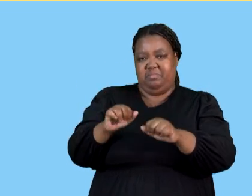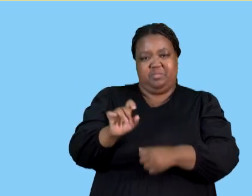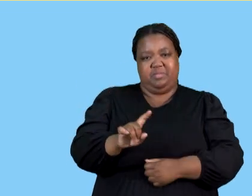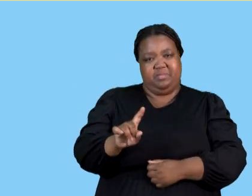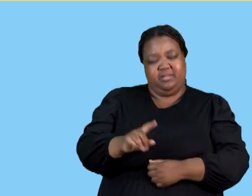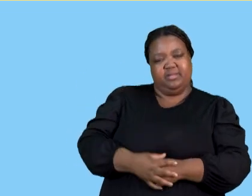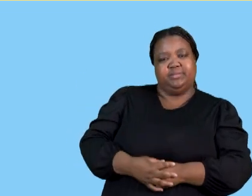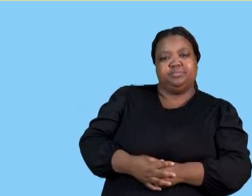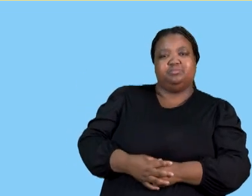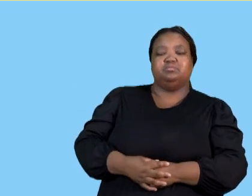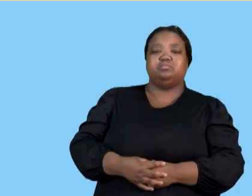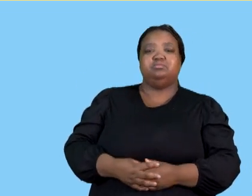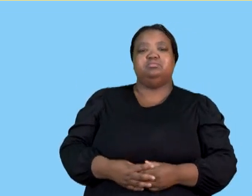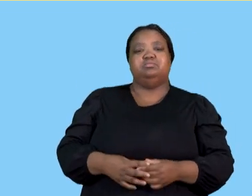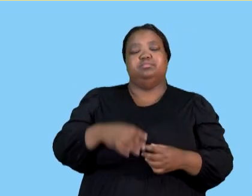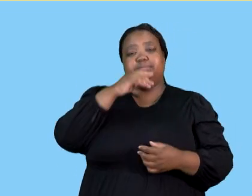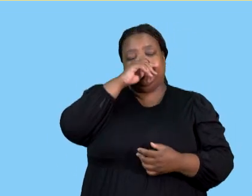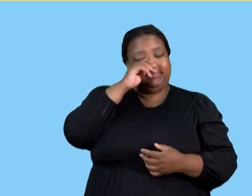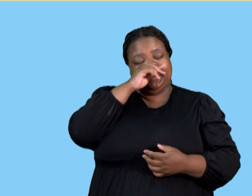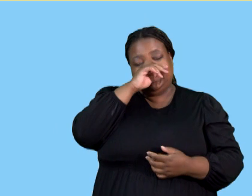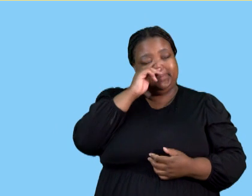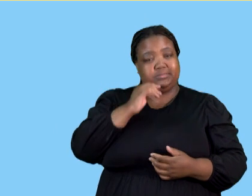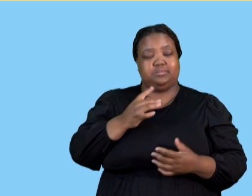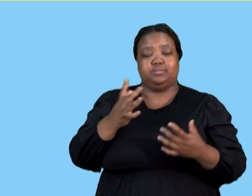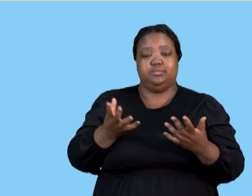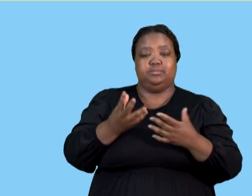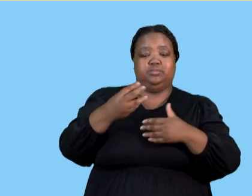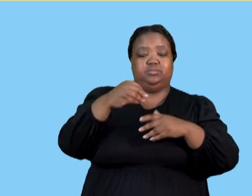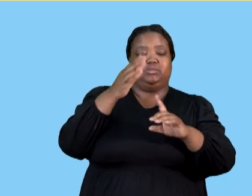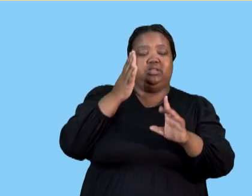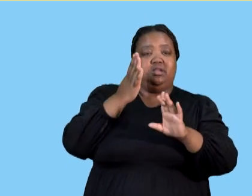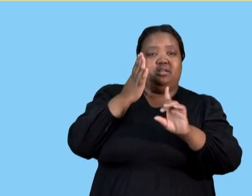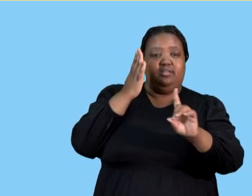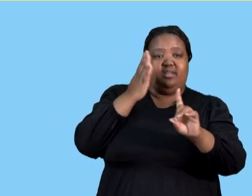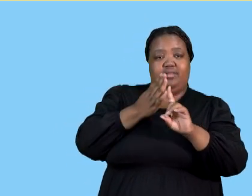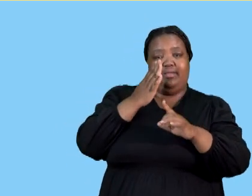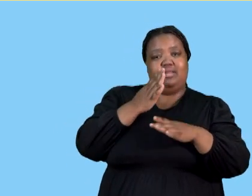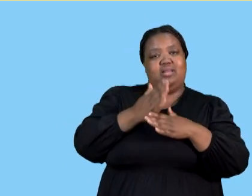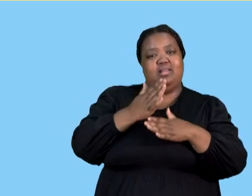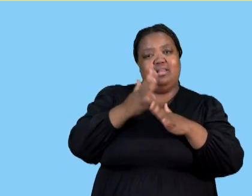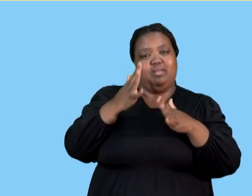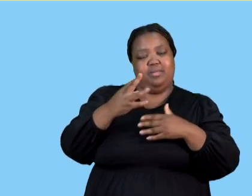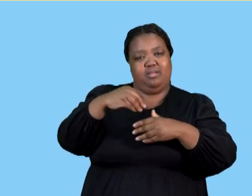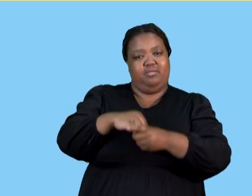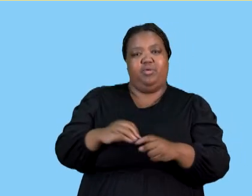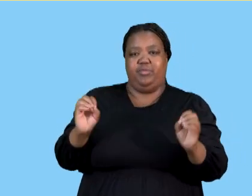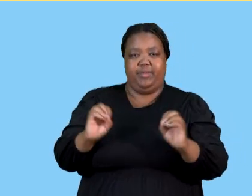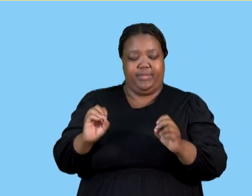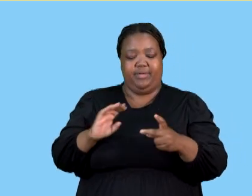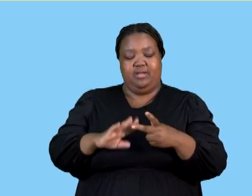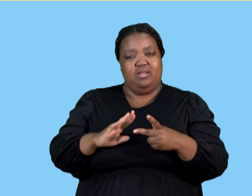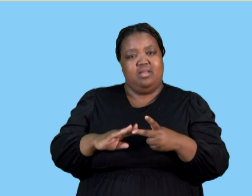of the items. So factory overhead cost will not include your direct labor or your